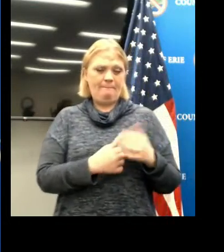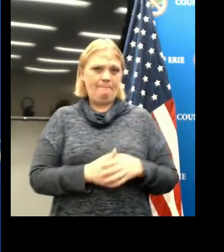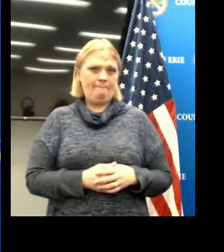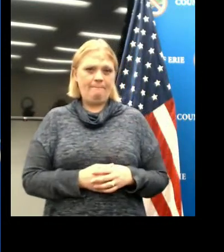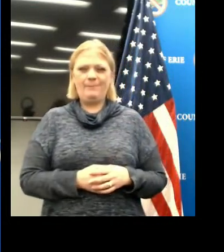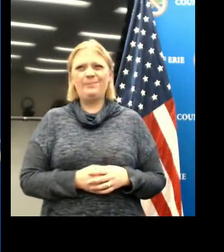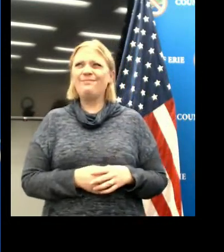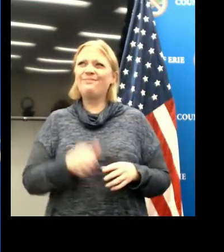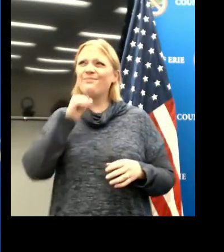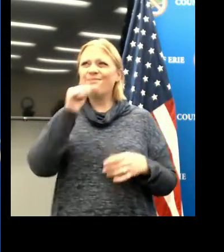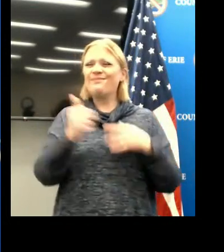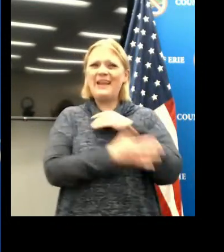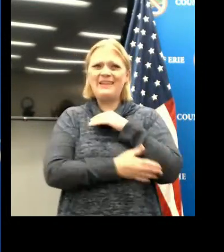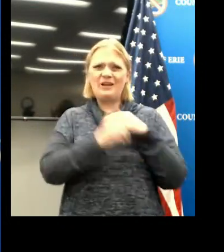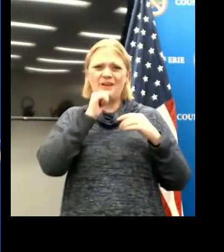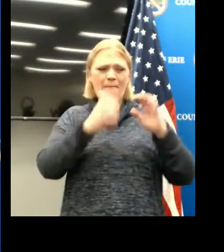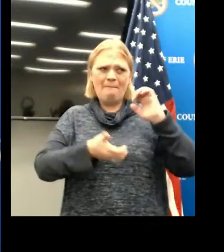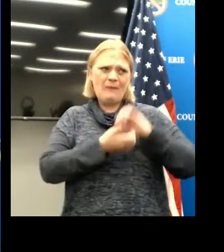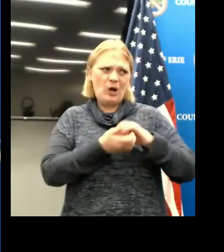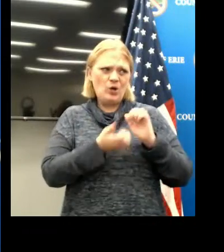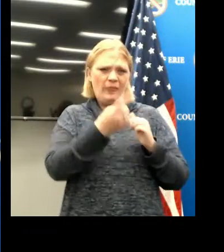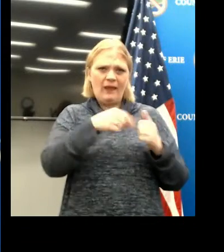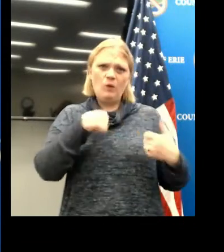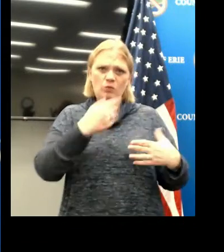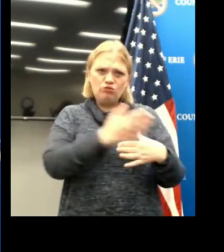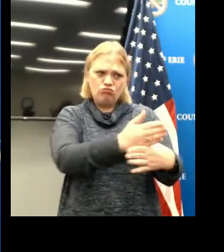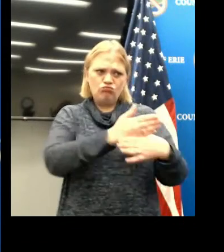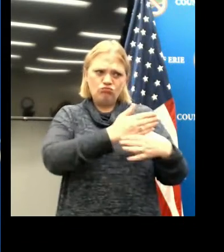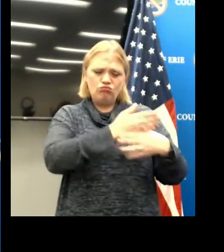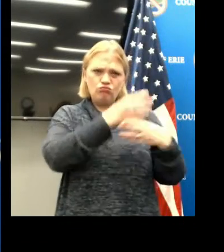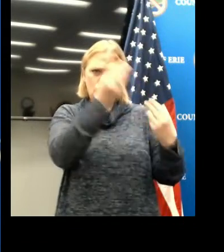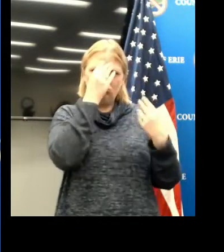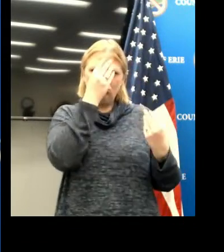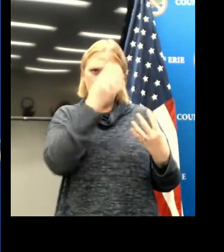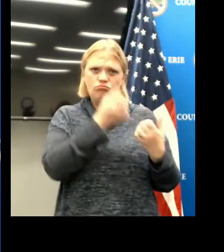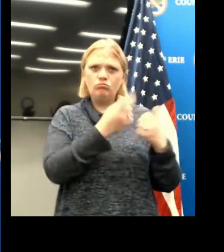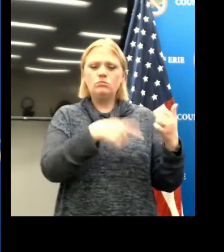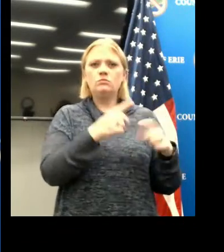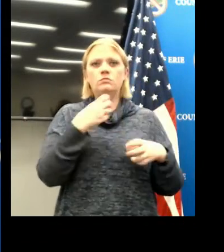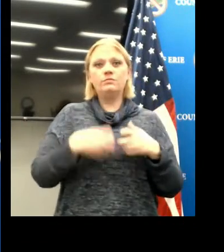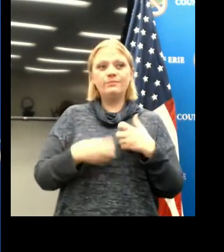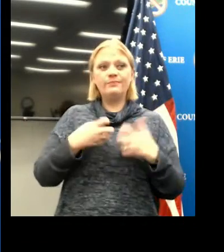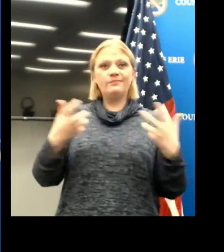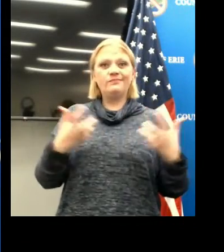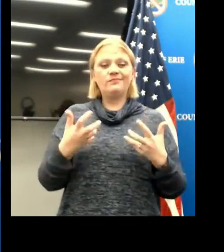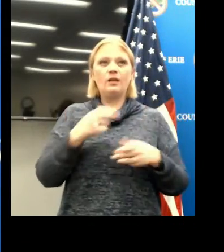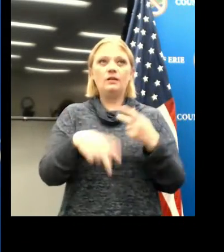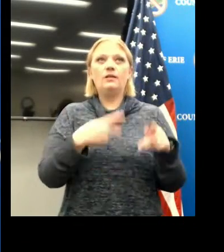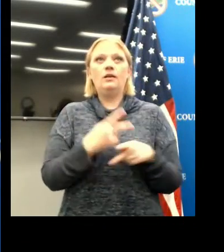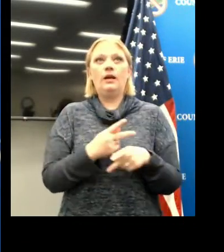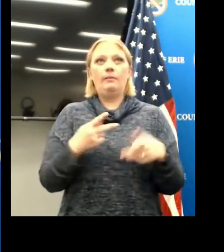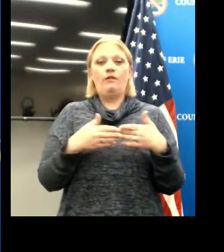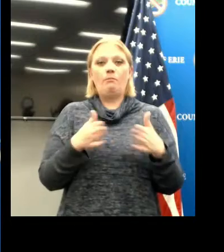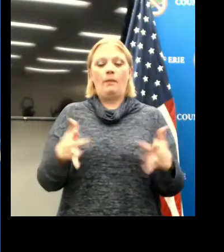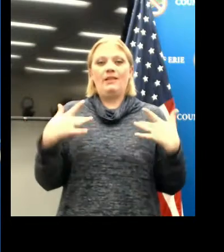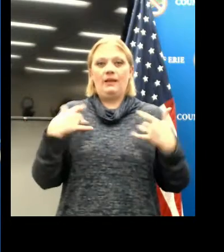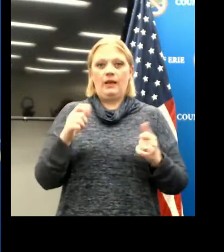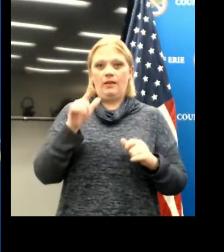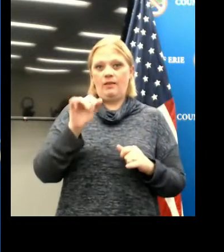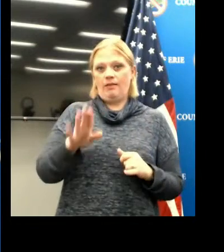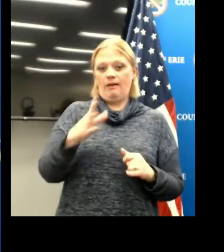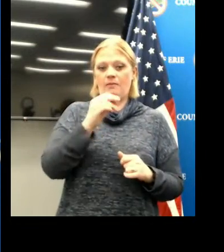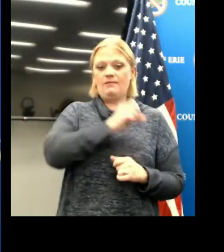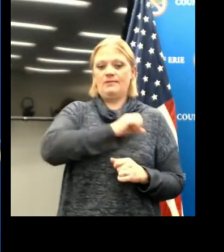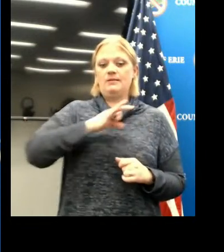Well, it's not so much the county is no longer partnering with them. We're sharing information with them. The problem is the type of public health lab we have and the staffing